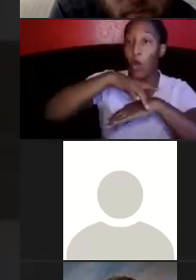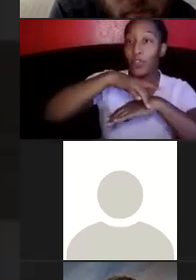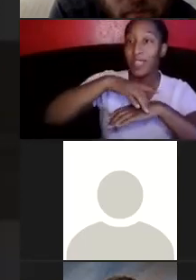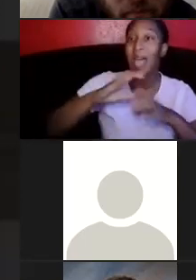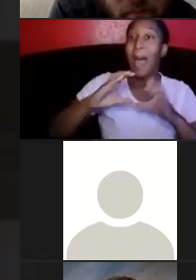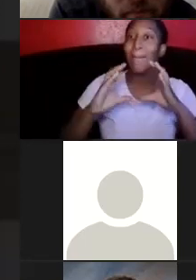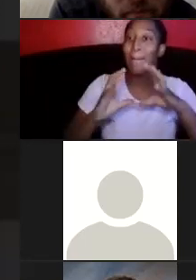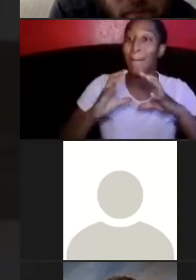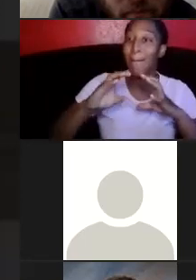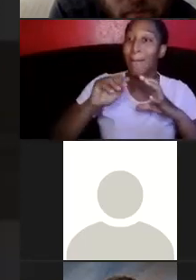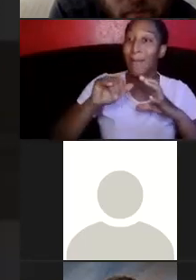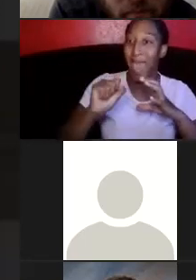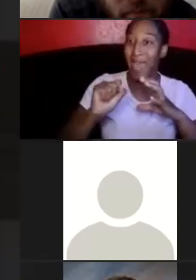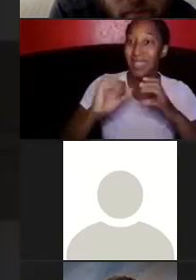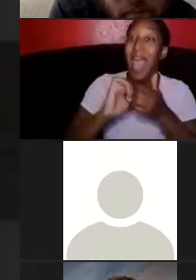the planet.